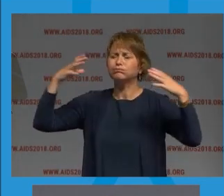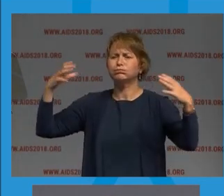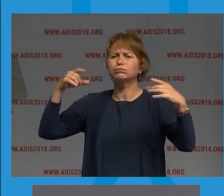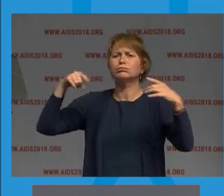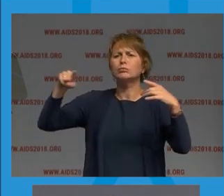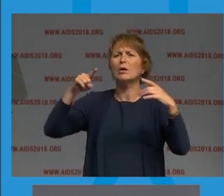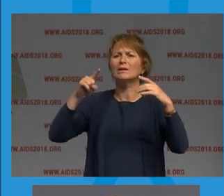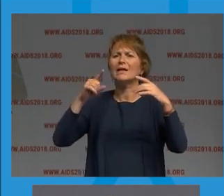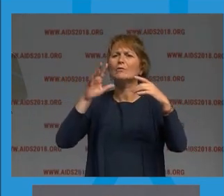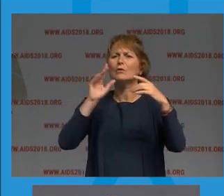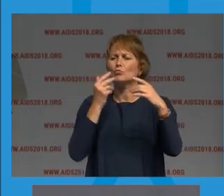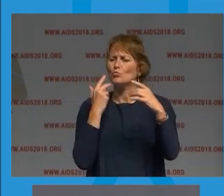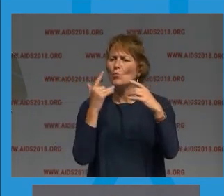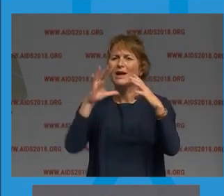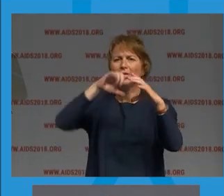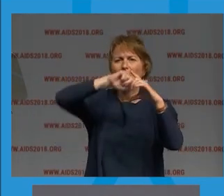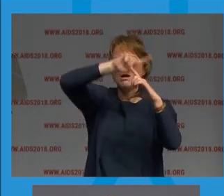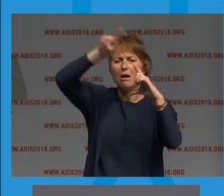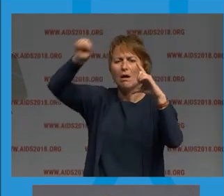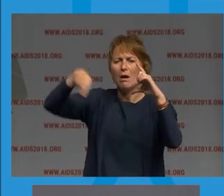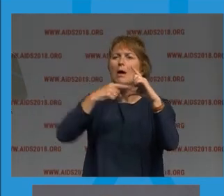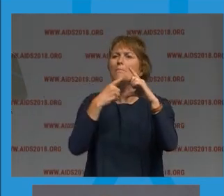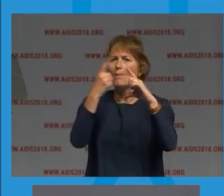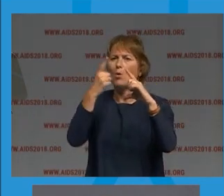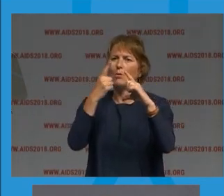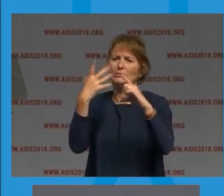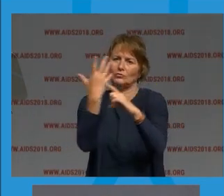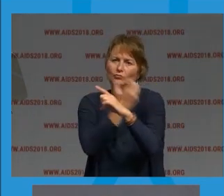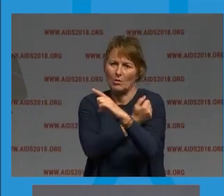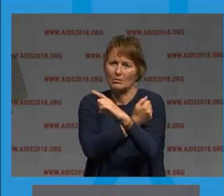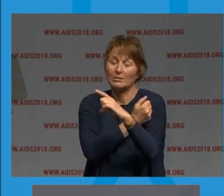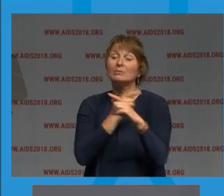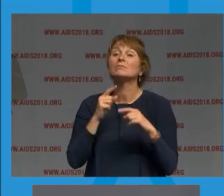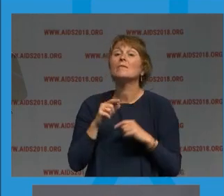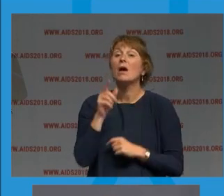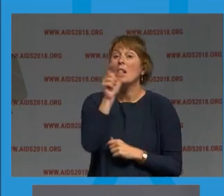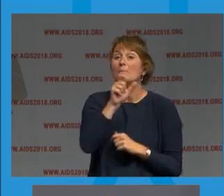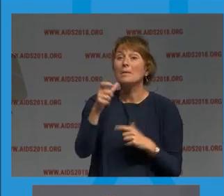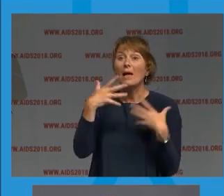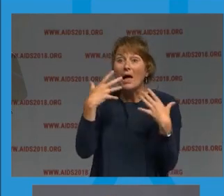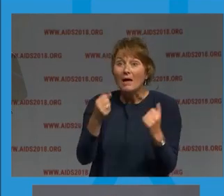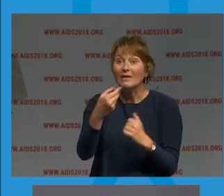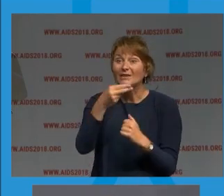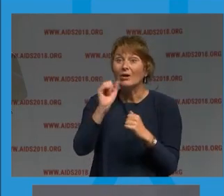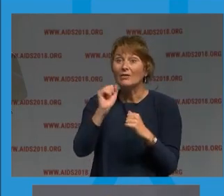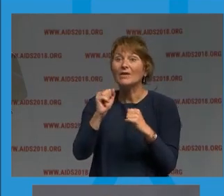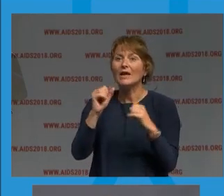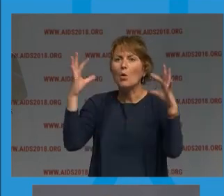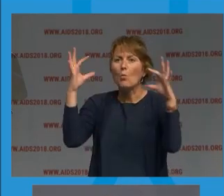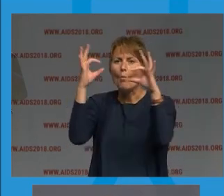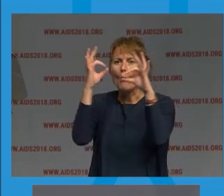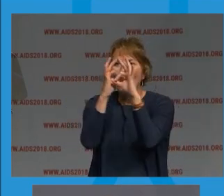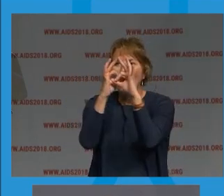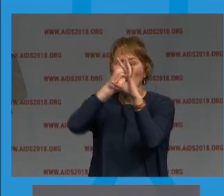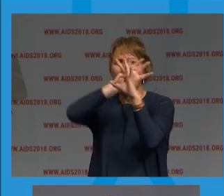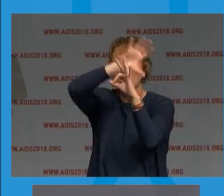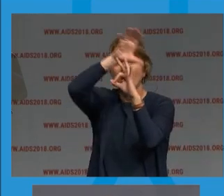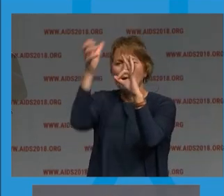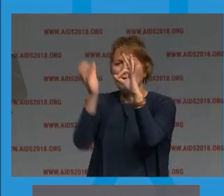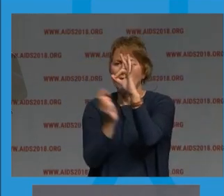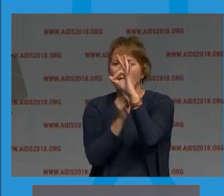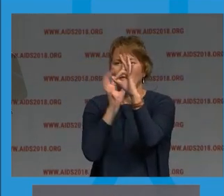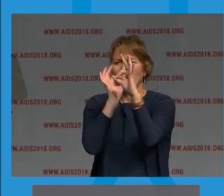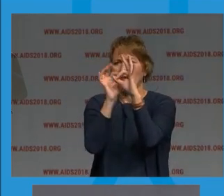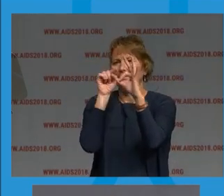outer circle, as well as the number of people who inject drugs who are living with HIV, represented by the white inner